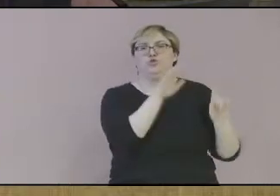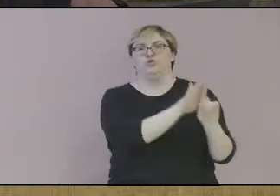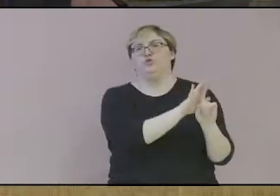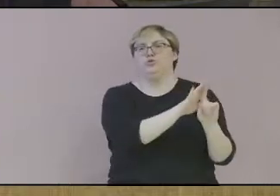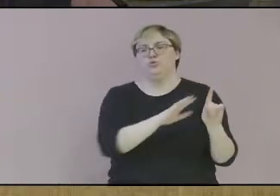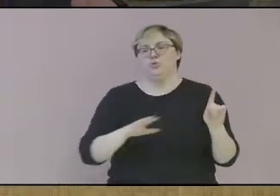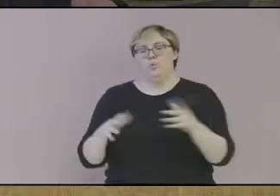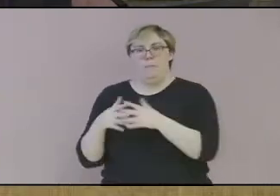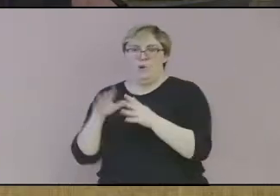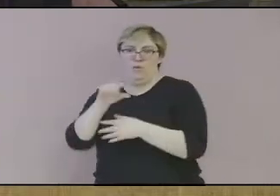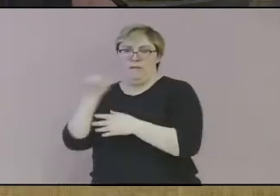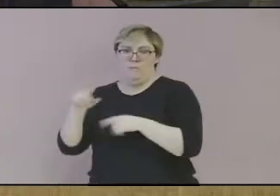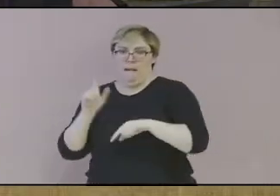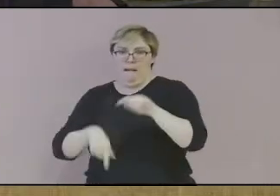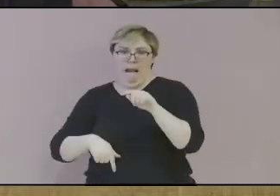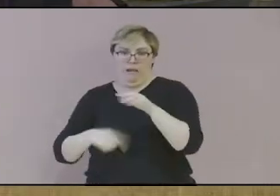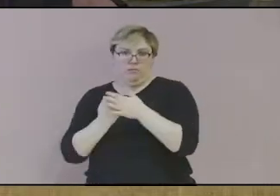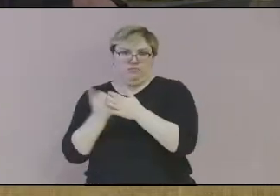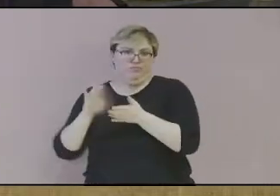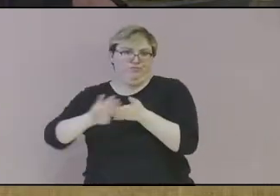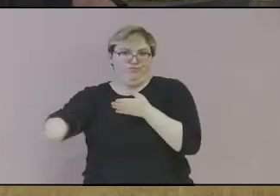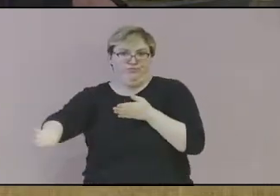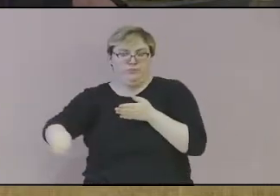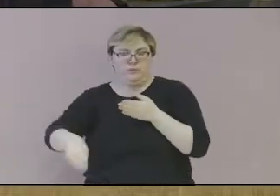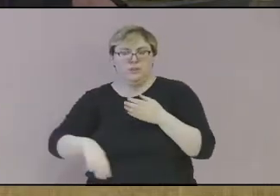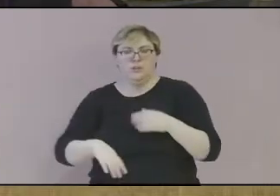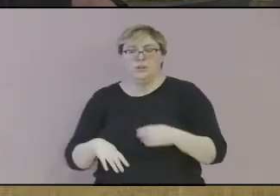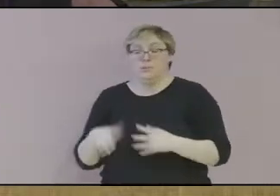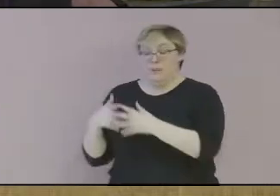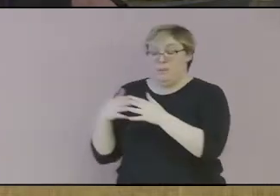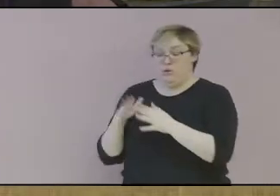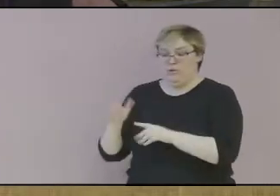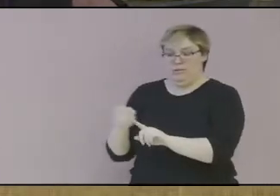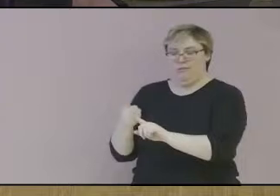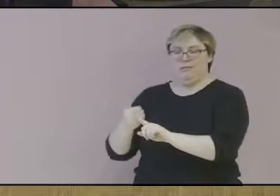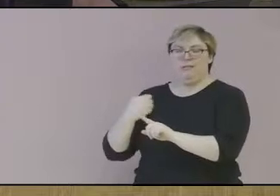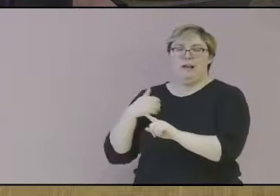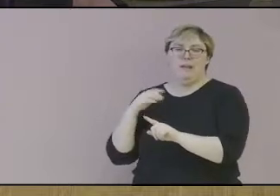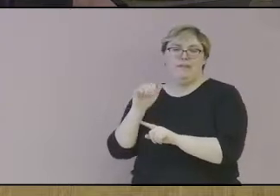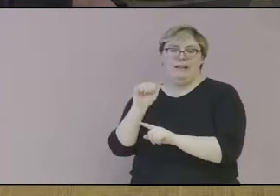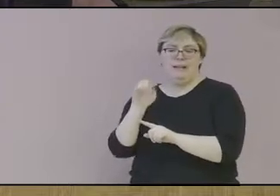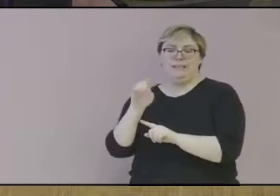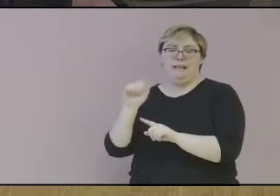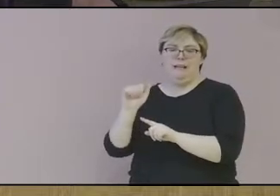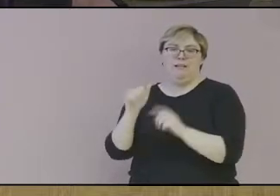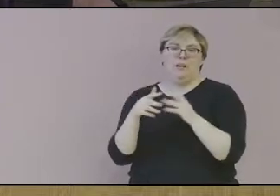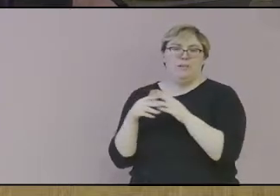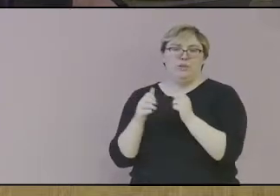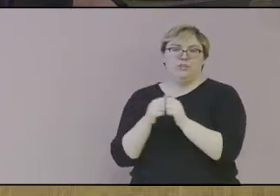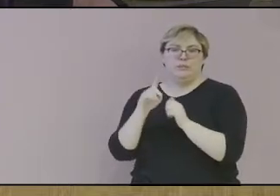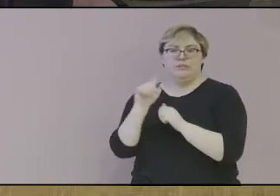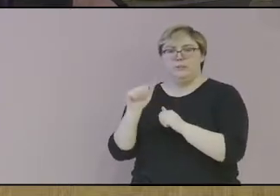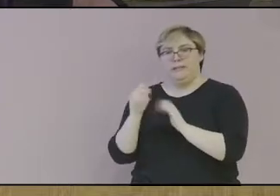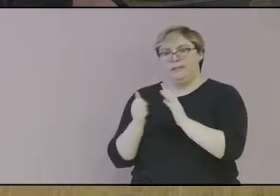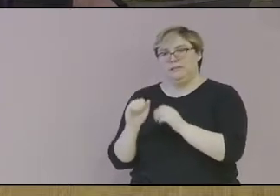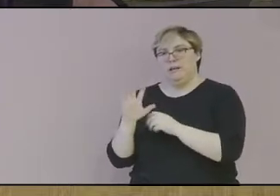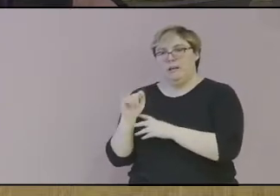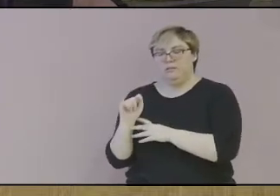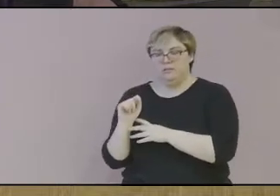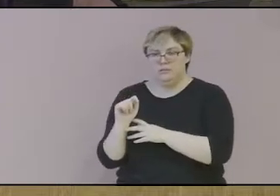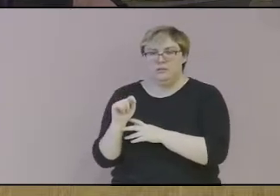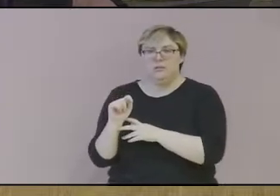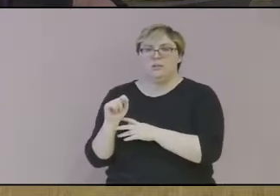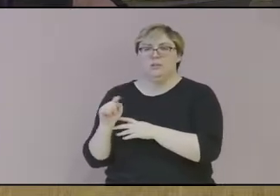like the ADA, which is an act that has many, many, many laws over decades attached to it that iterate differently in